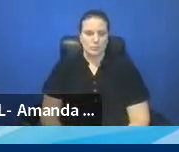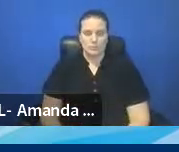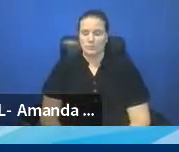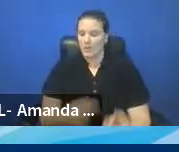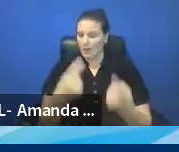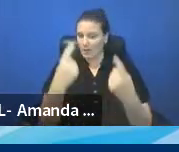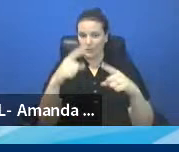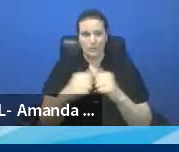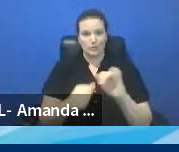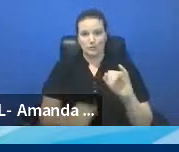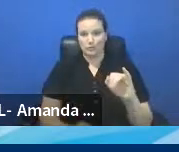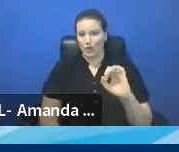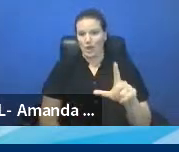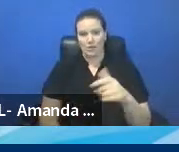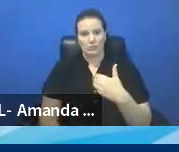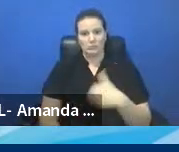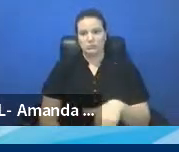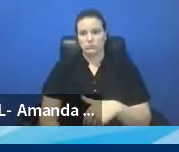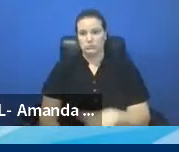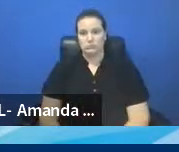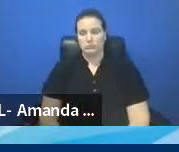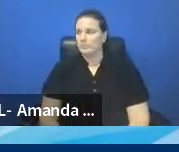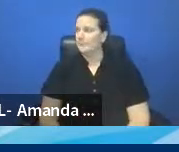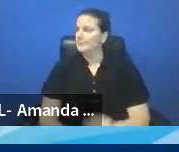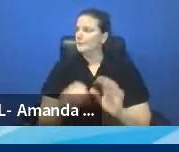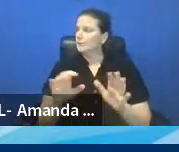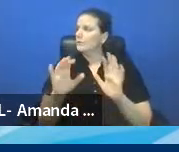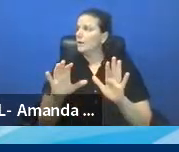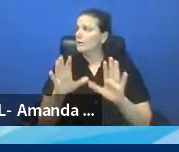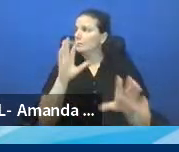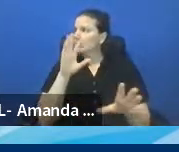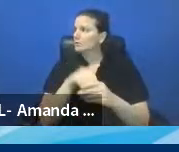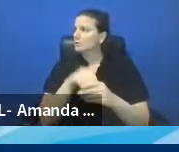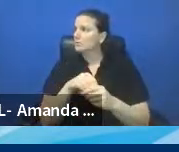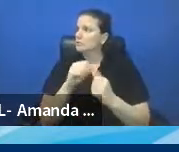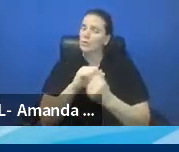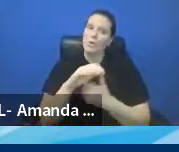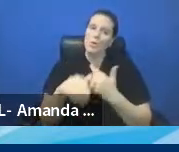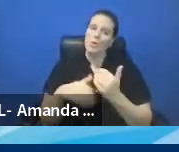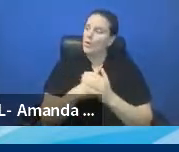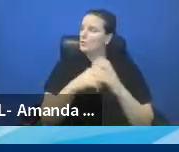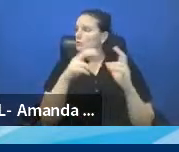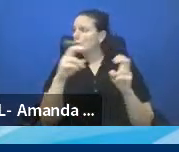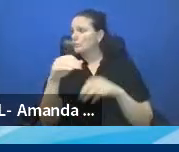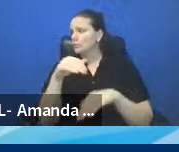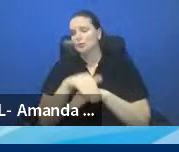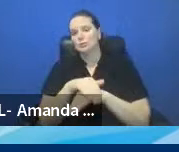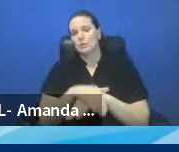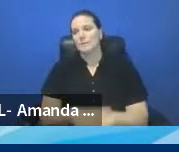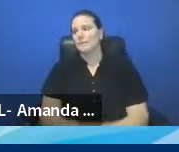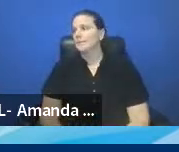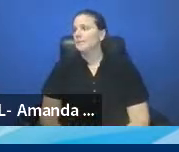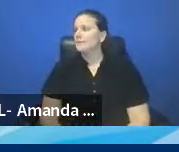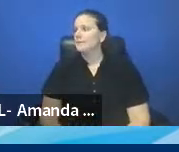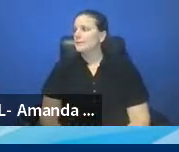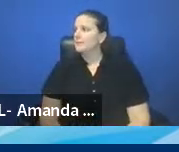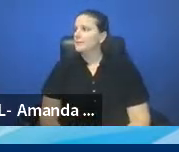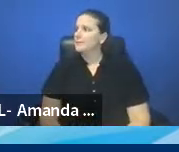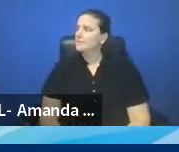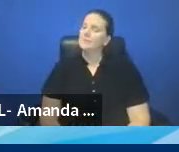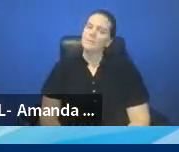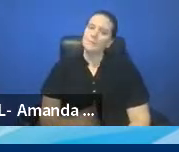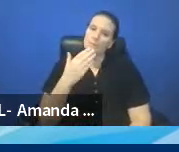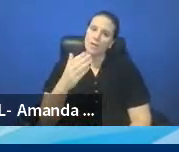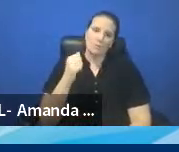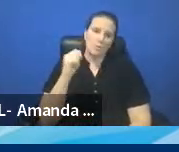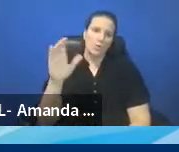with Johnell. This was just great participation on all the topics tonight. So thanks